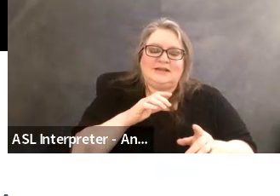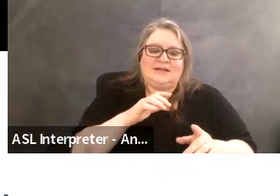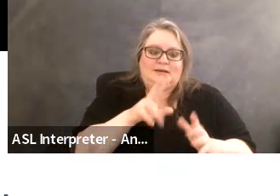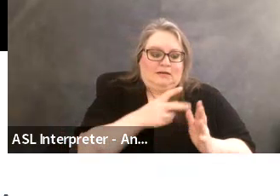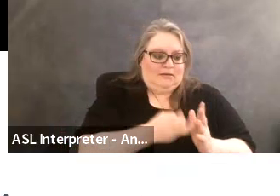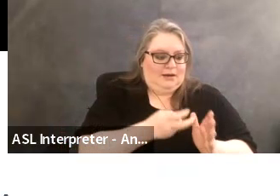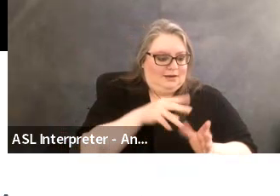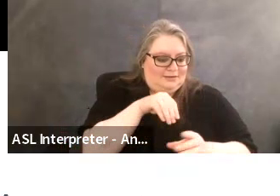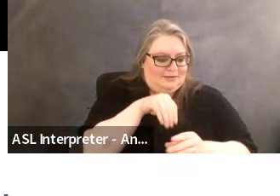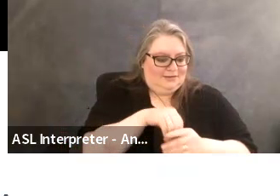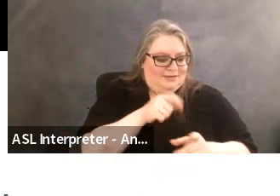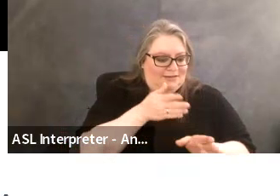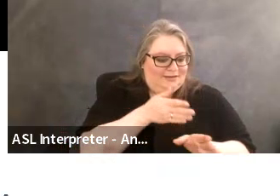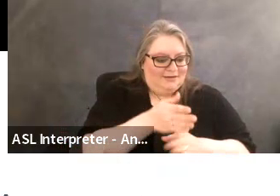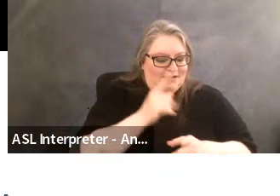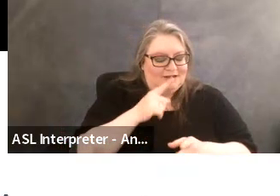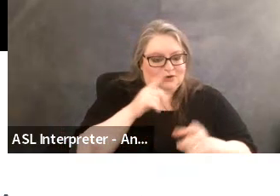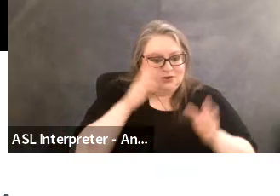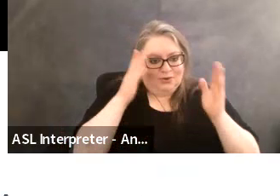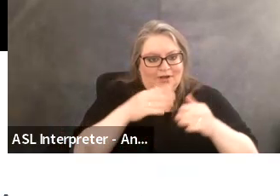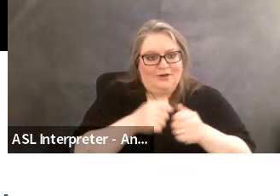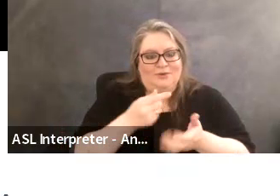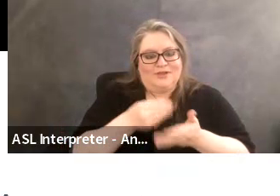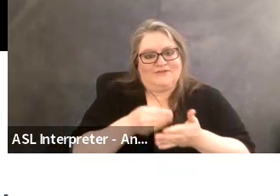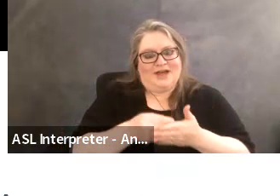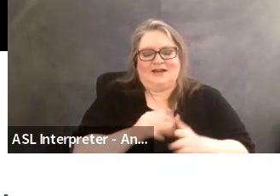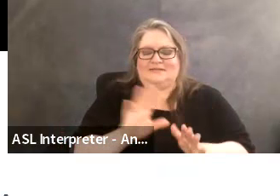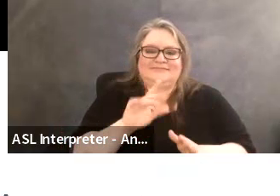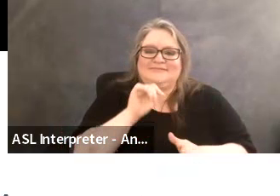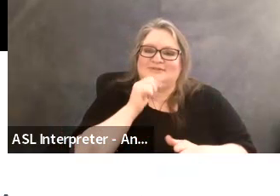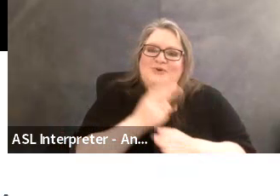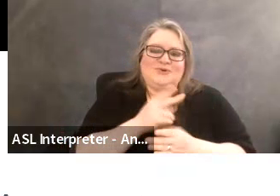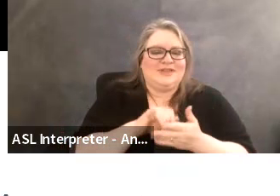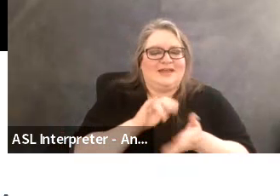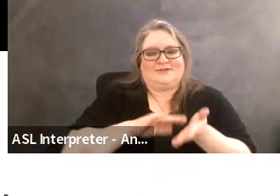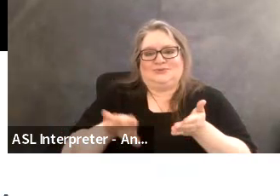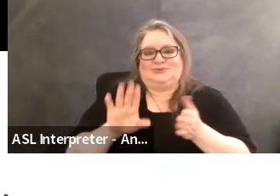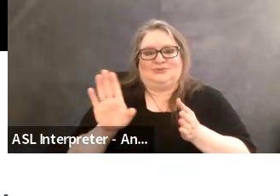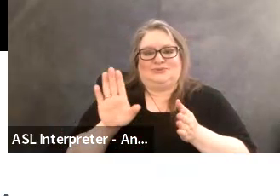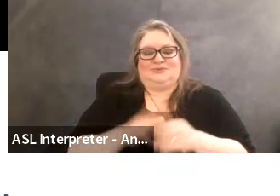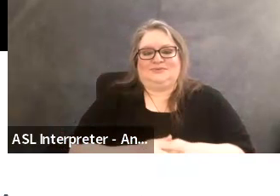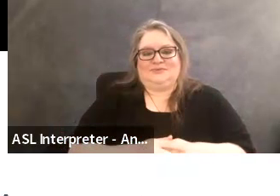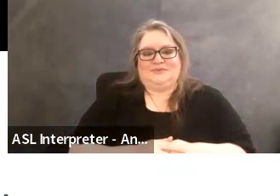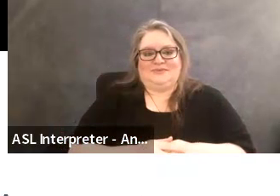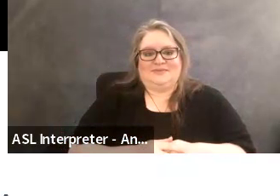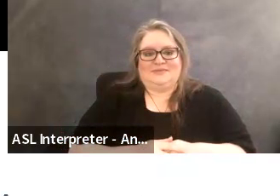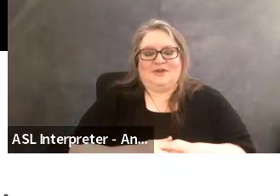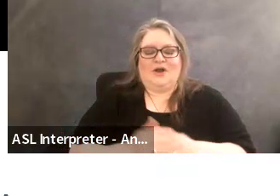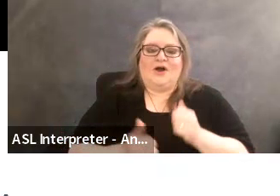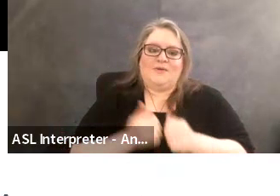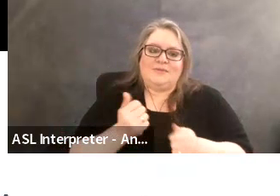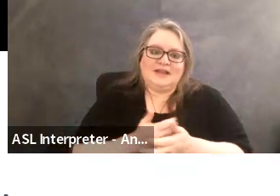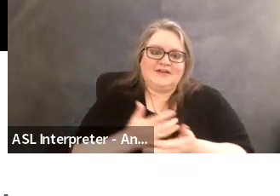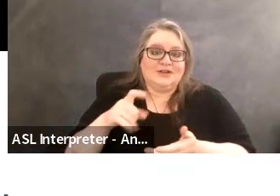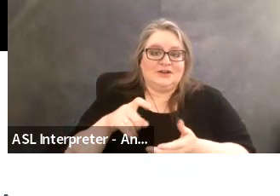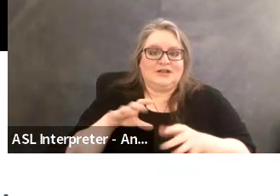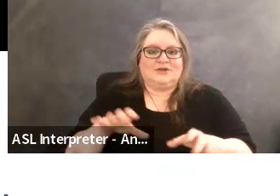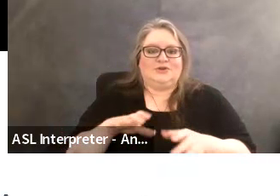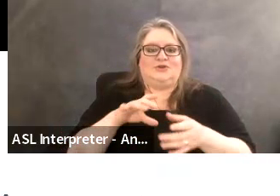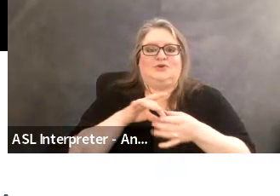finances. Don't use that as a crutch. Just don't. Almost everything you need to do when it comes to money is